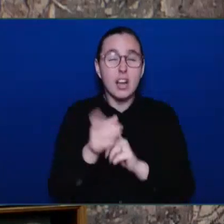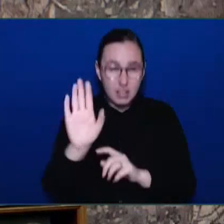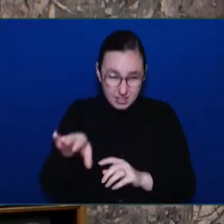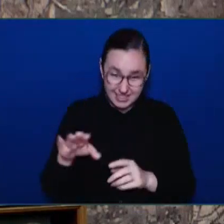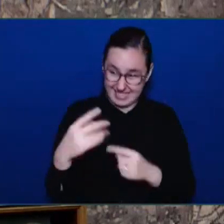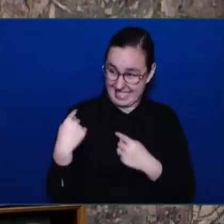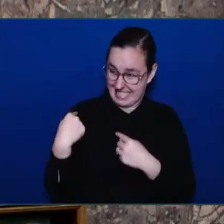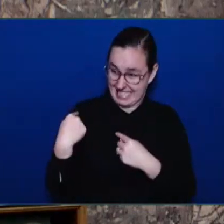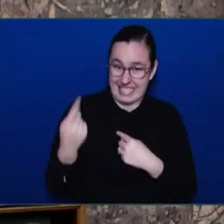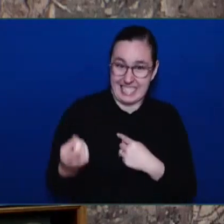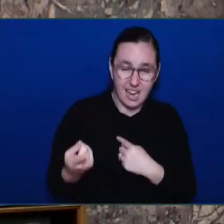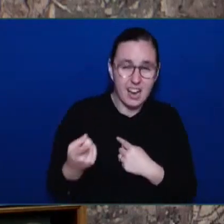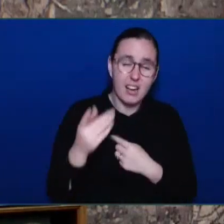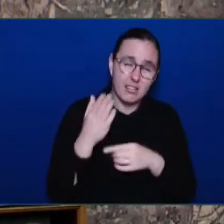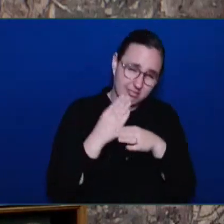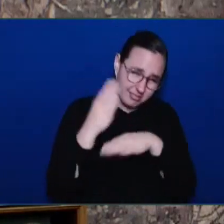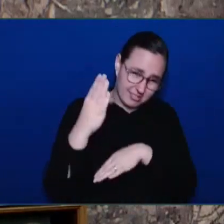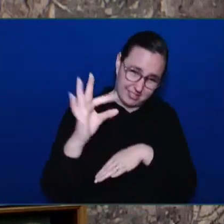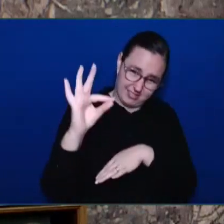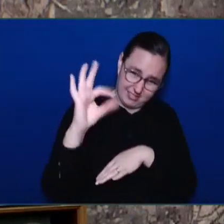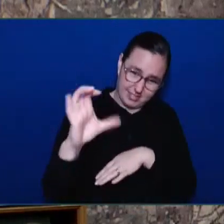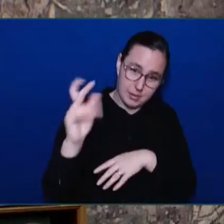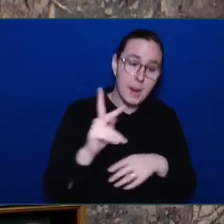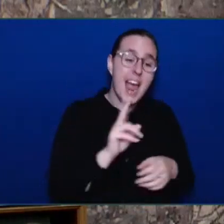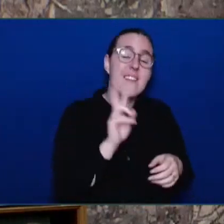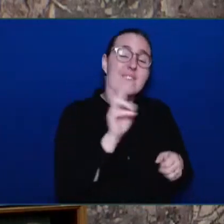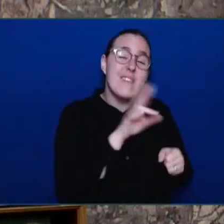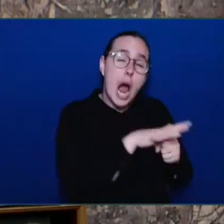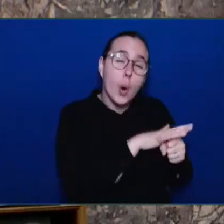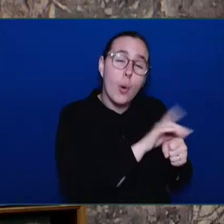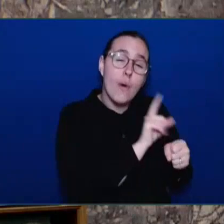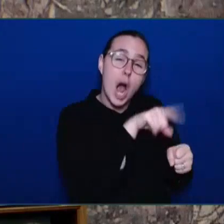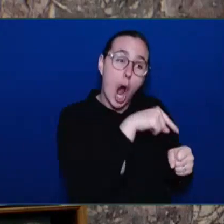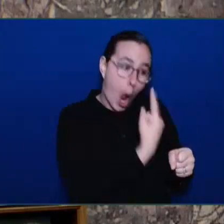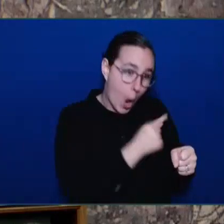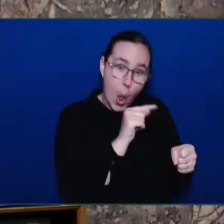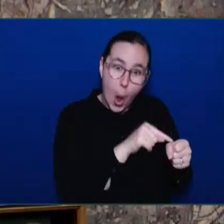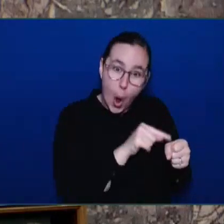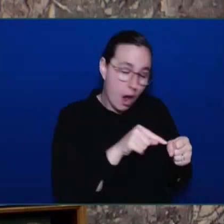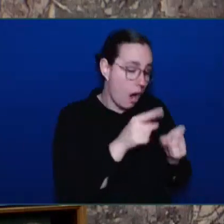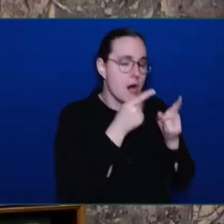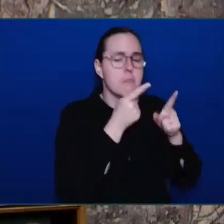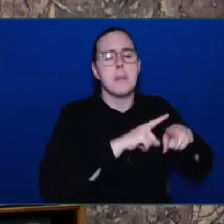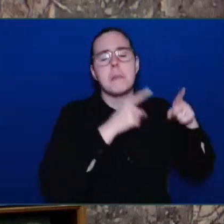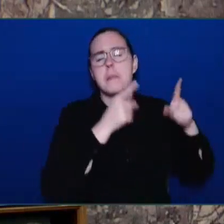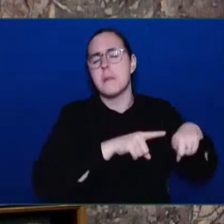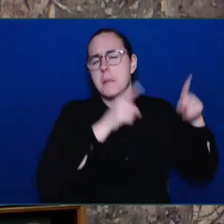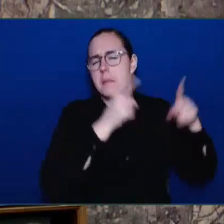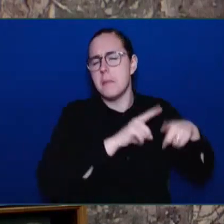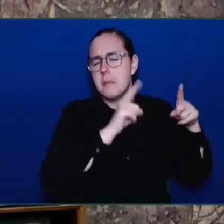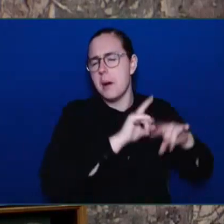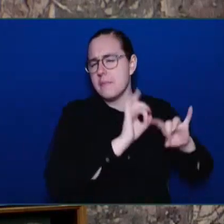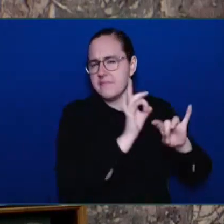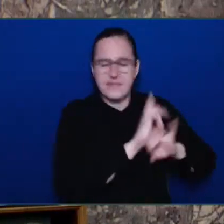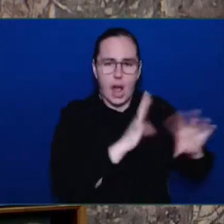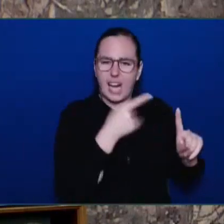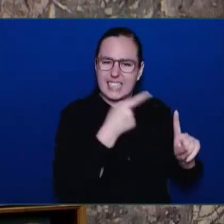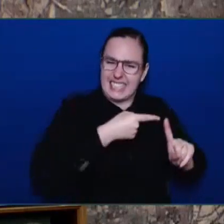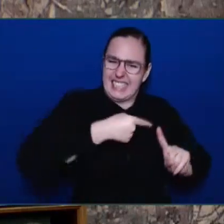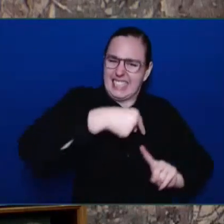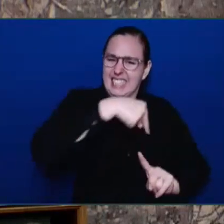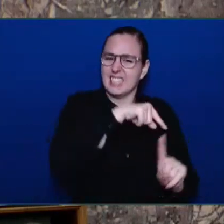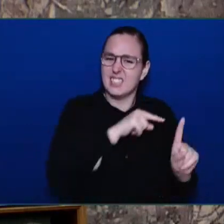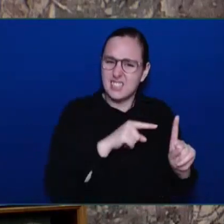Vancouver area alone. This inaction continued during the tainted leadership race he just went through, where